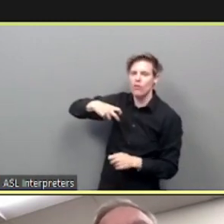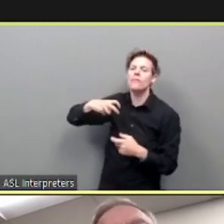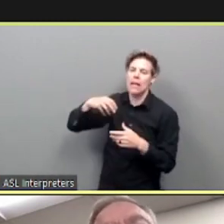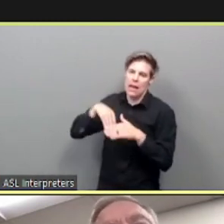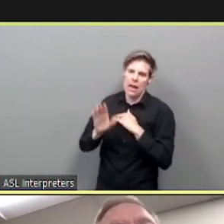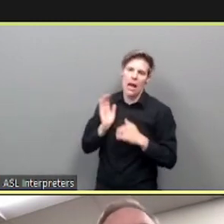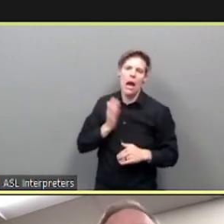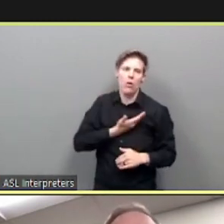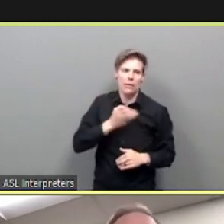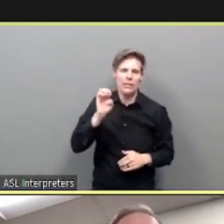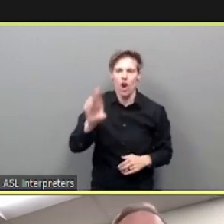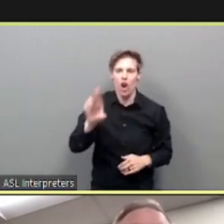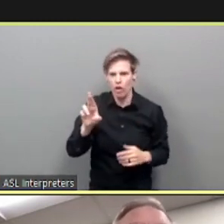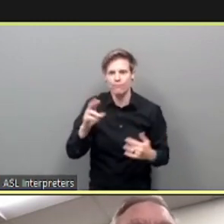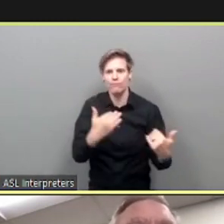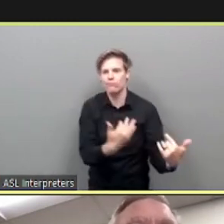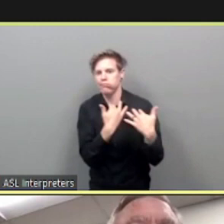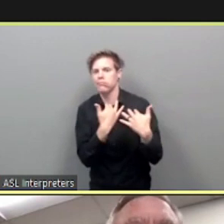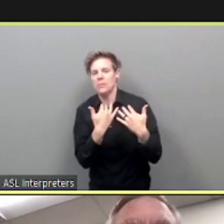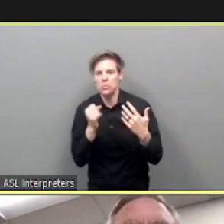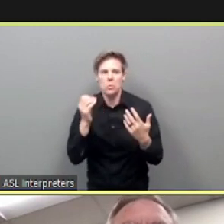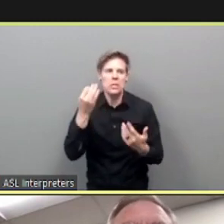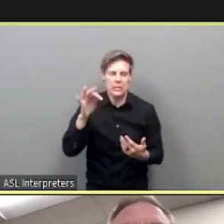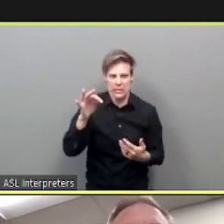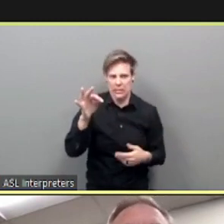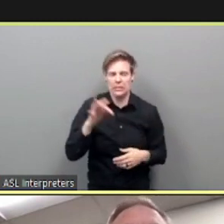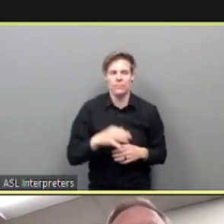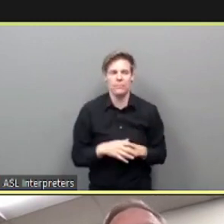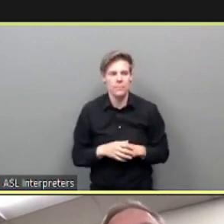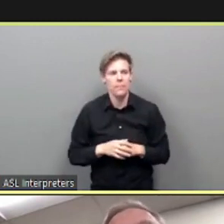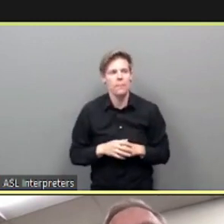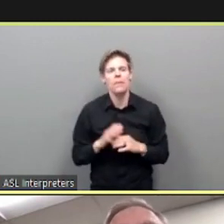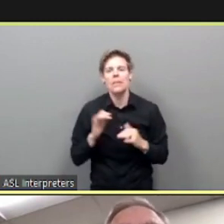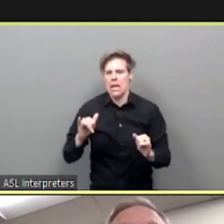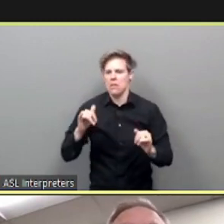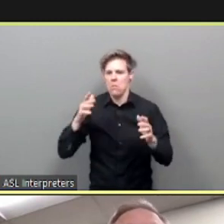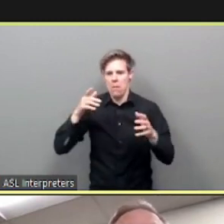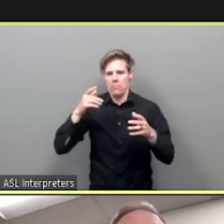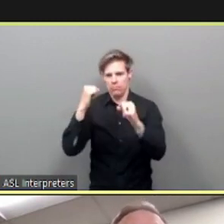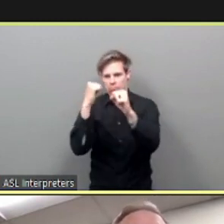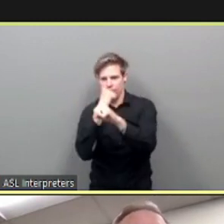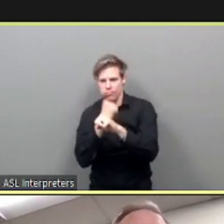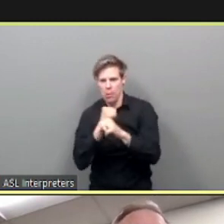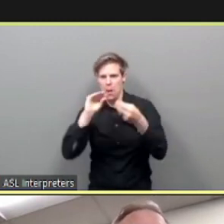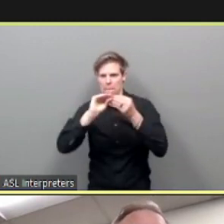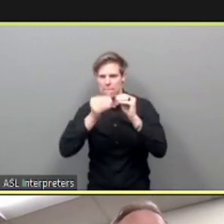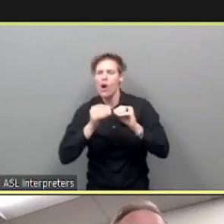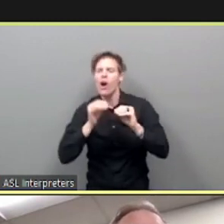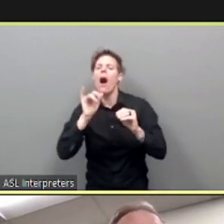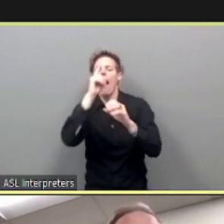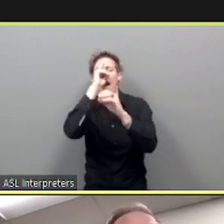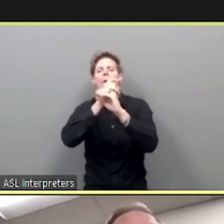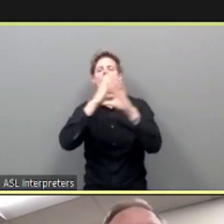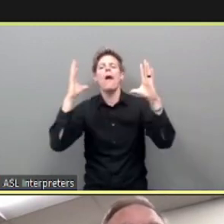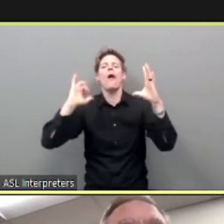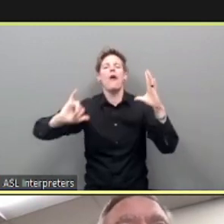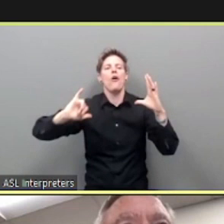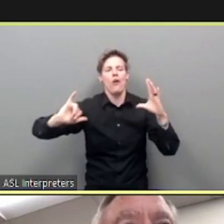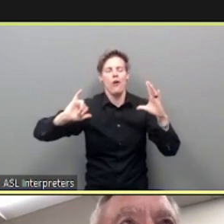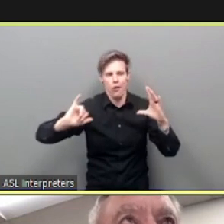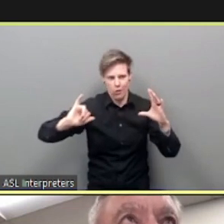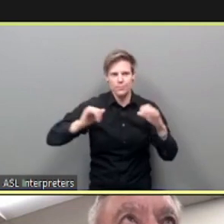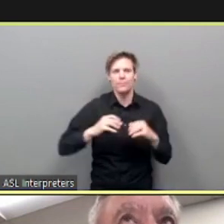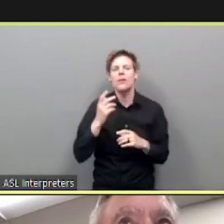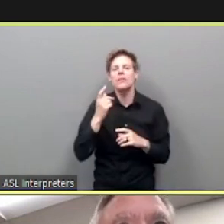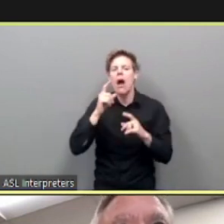So that's how we conclude that the vast majority of these people are actually here for other reasons. And then on the